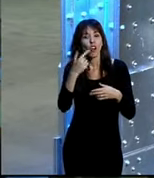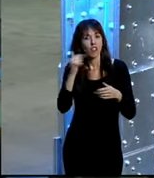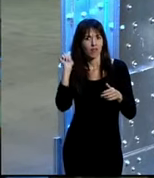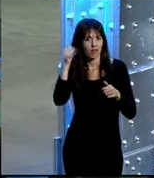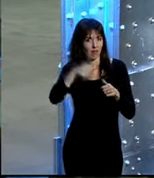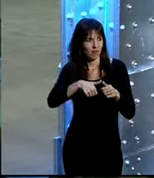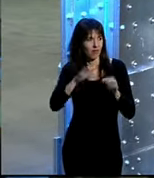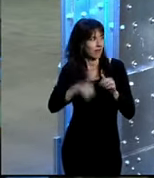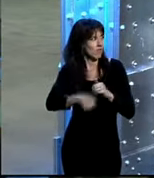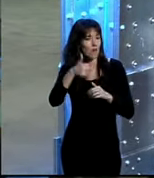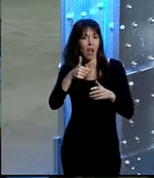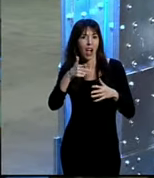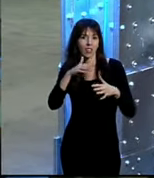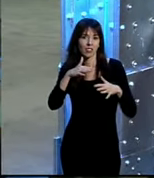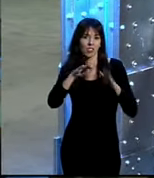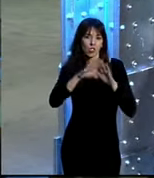Tony